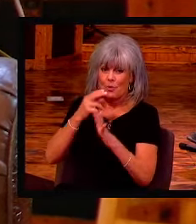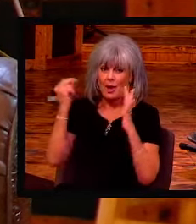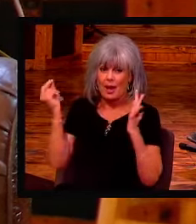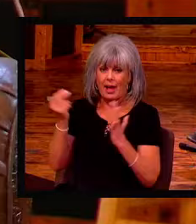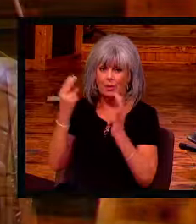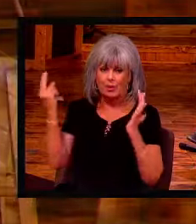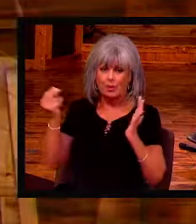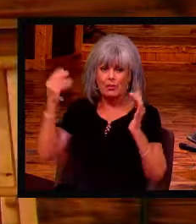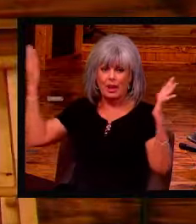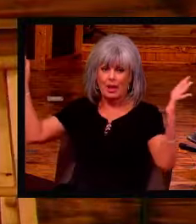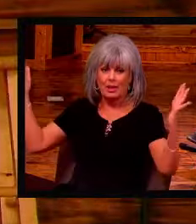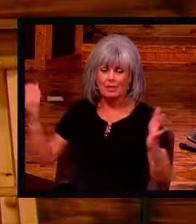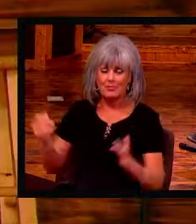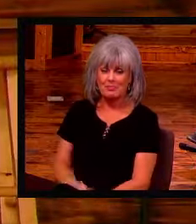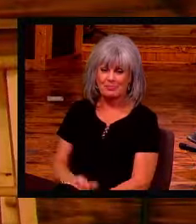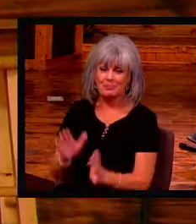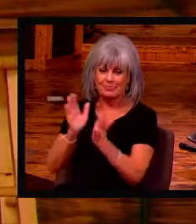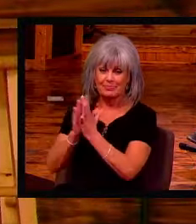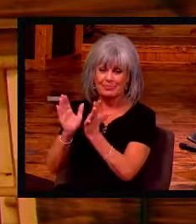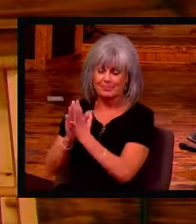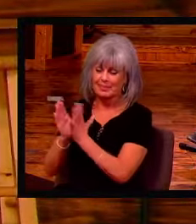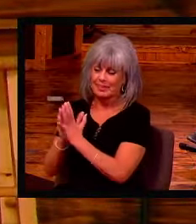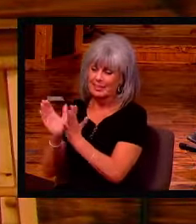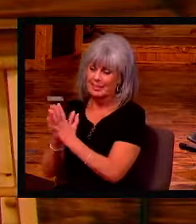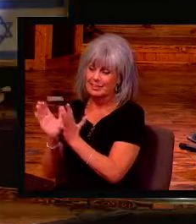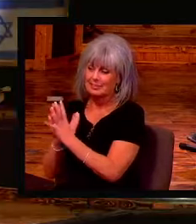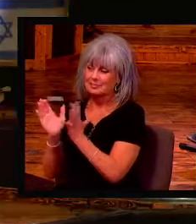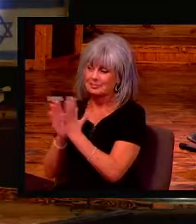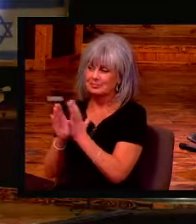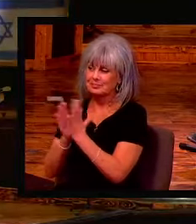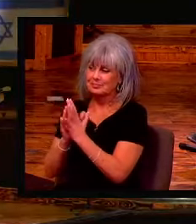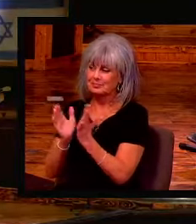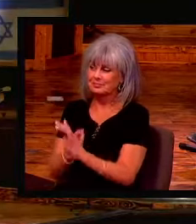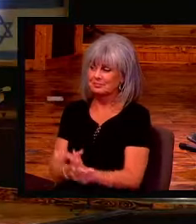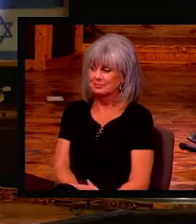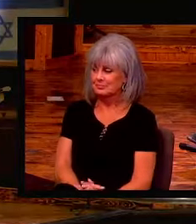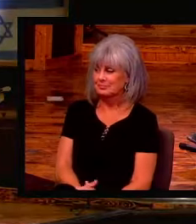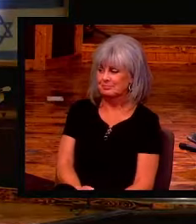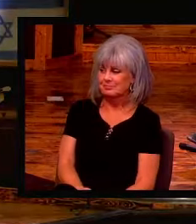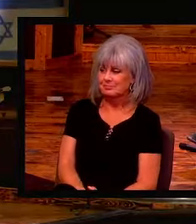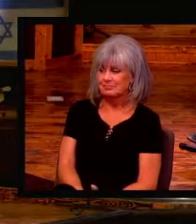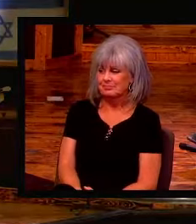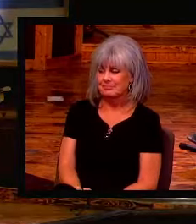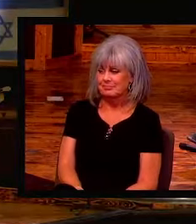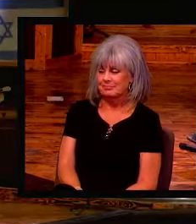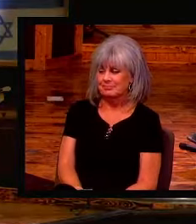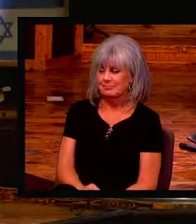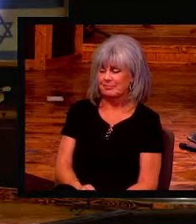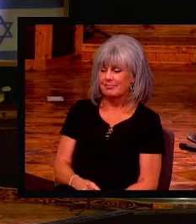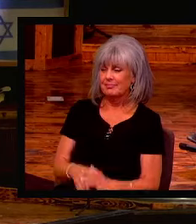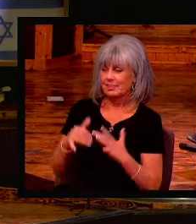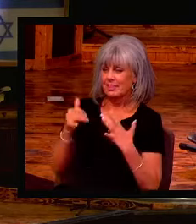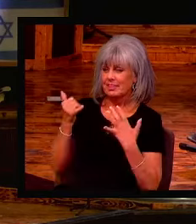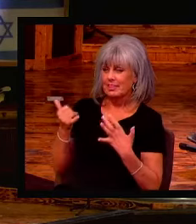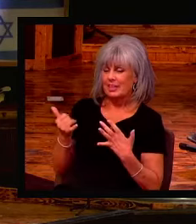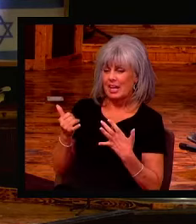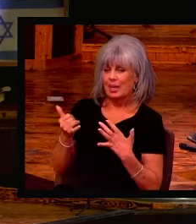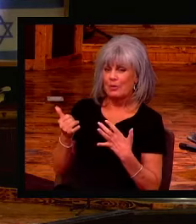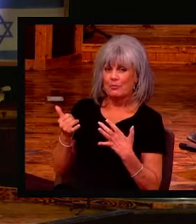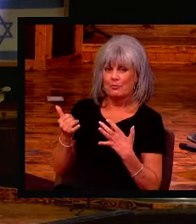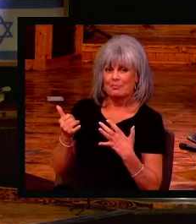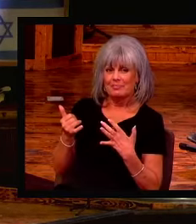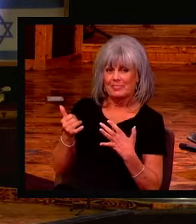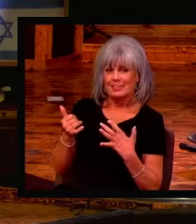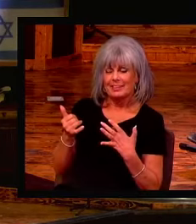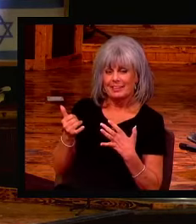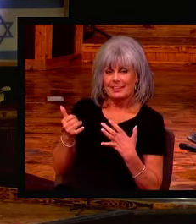to do it. Yeah. I tried to tell you last service. Anyway, but now it's Romans 10:9.